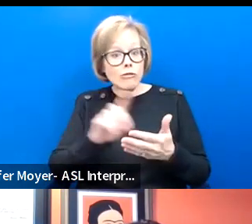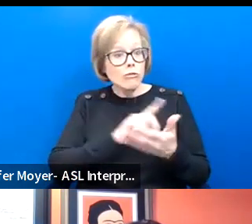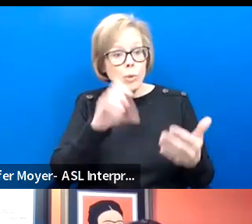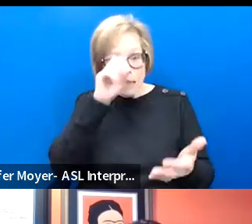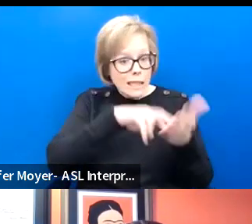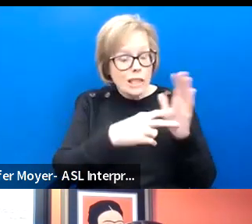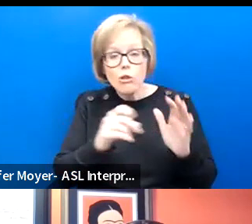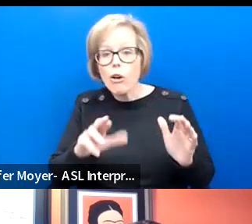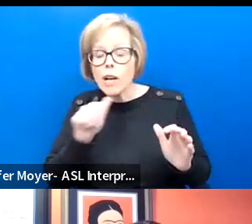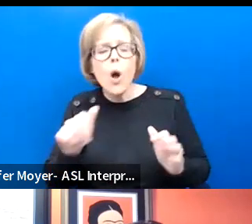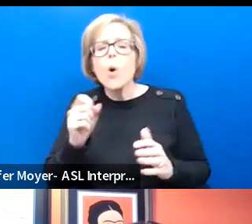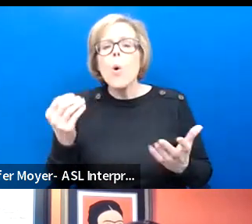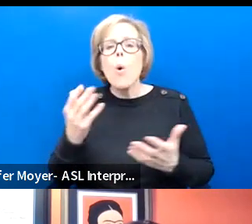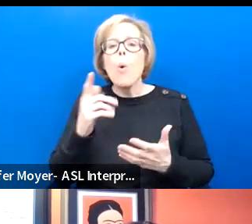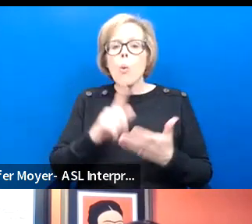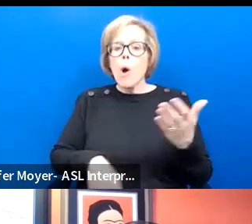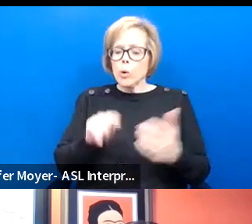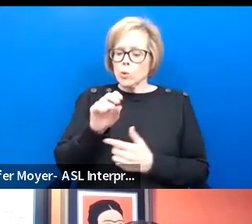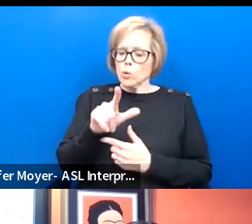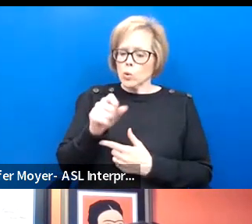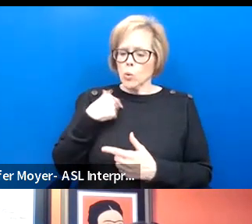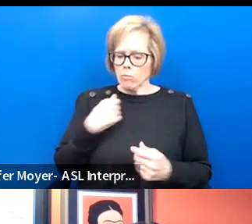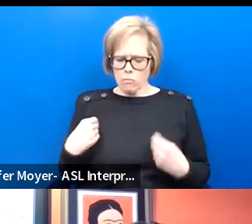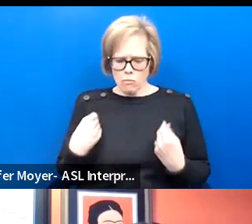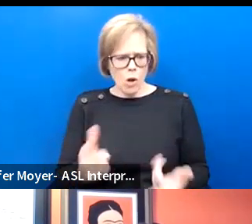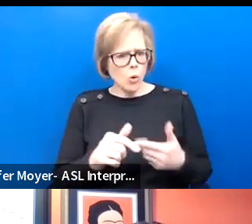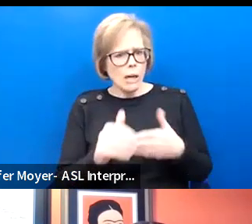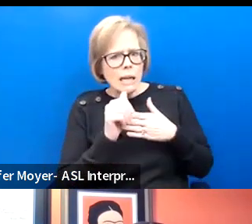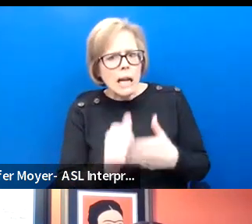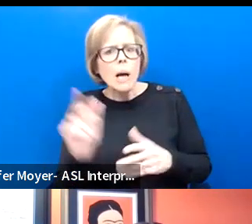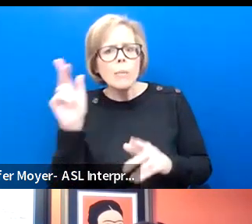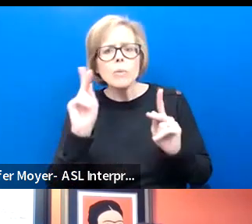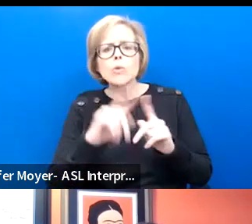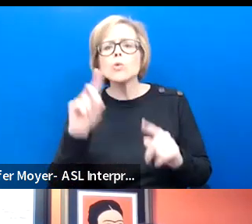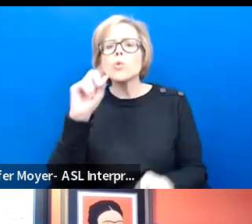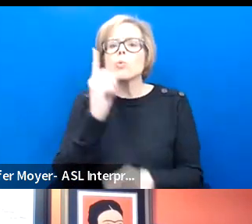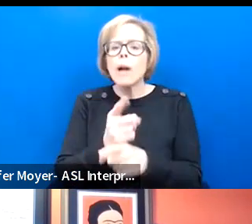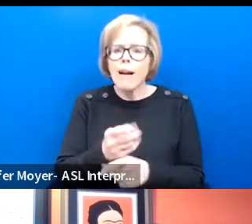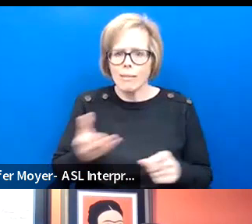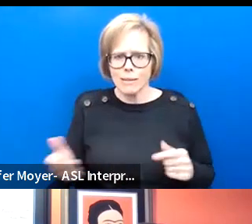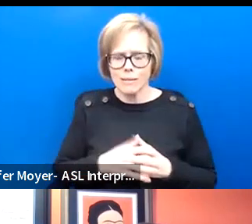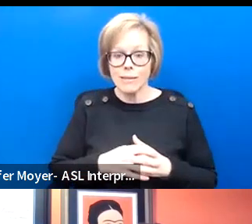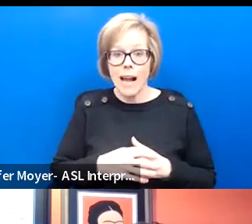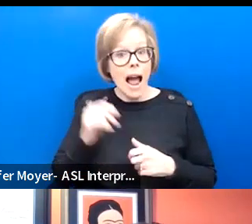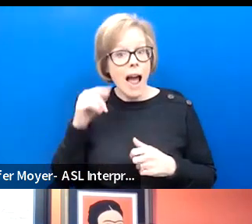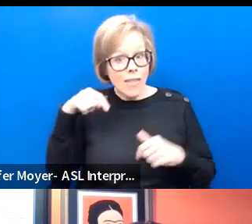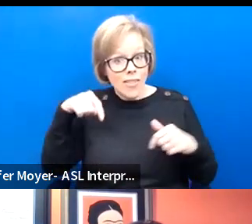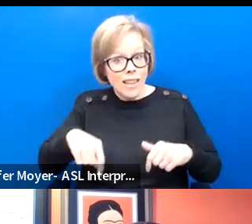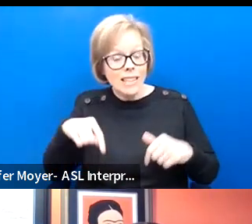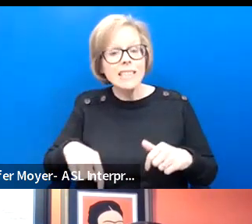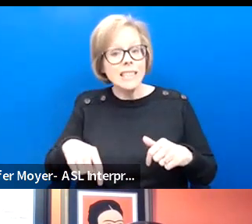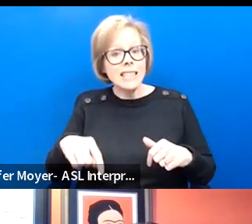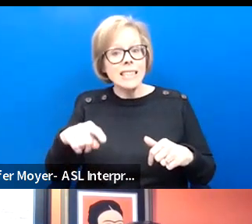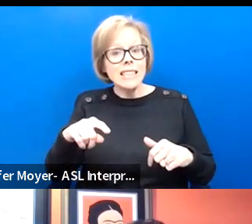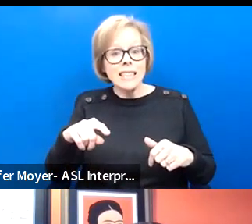tools can we provide to help guide people to doing the right thing? And in this case, that right thing is the legally